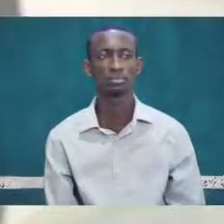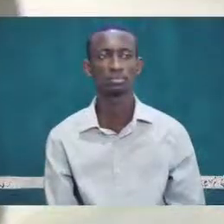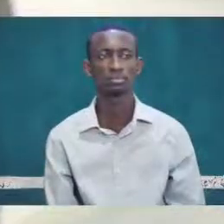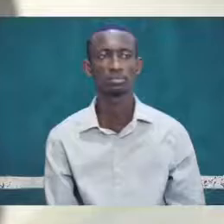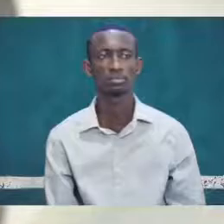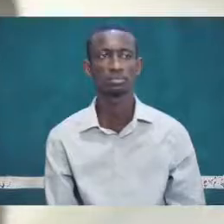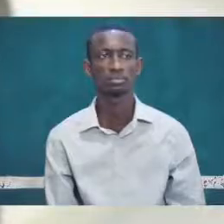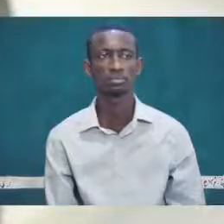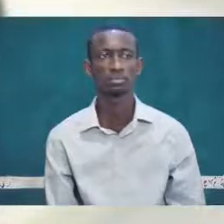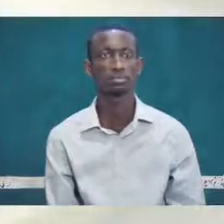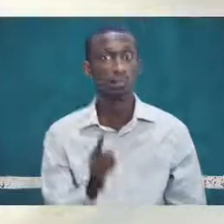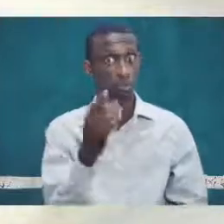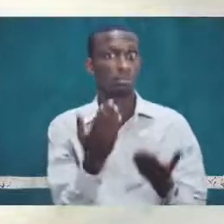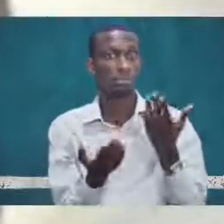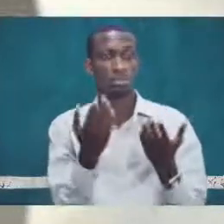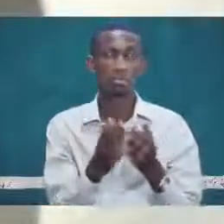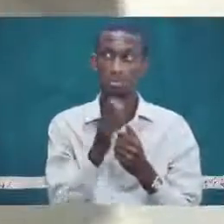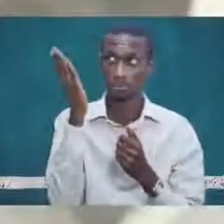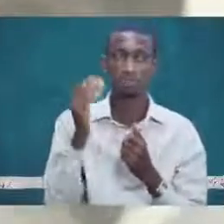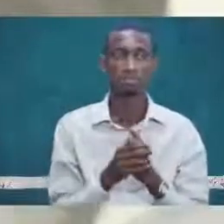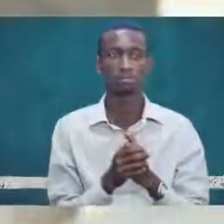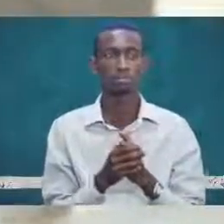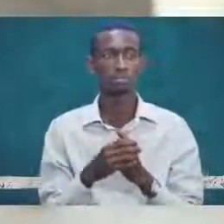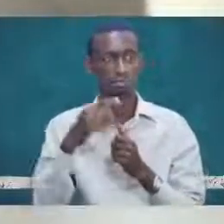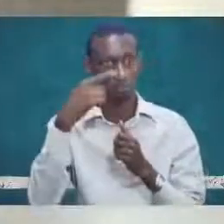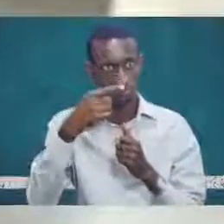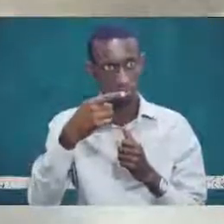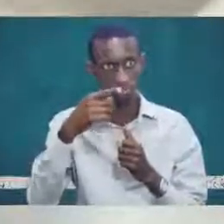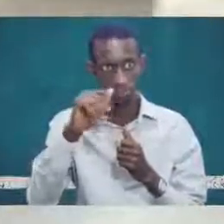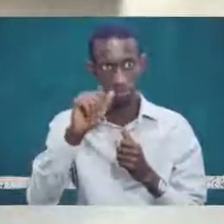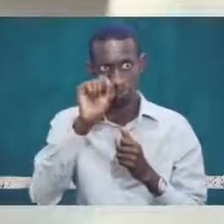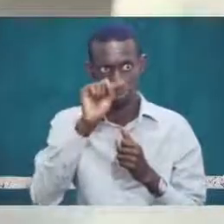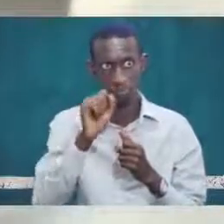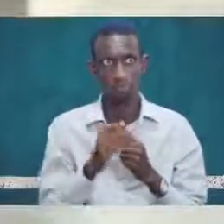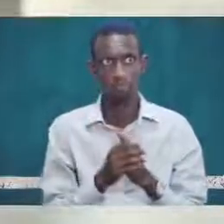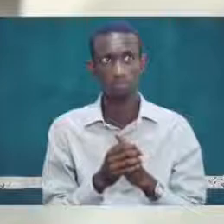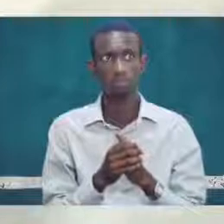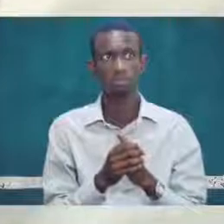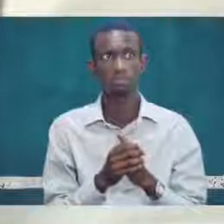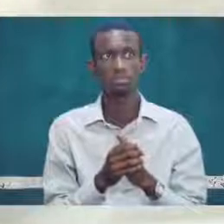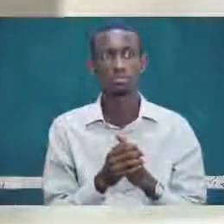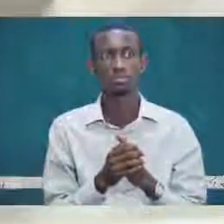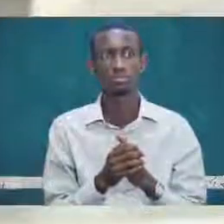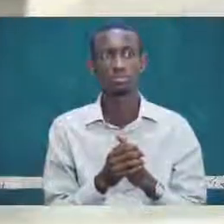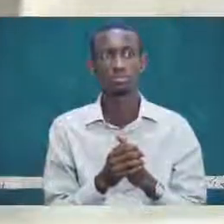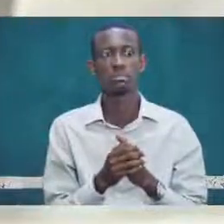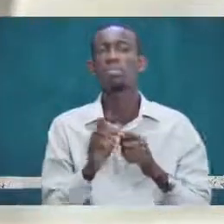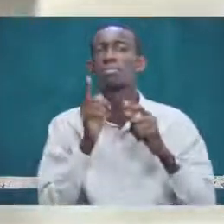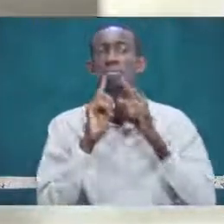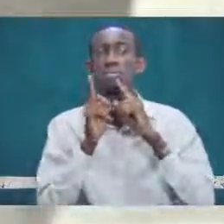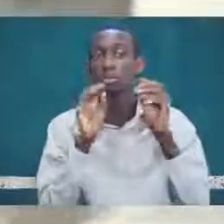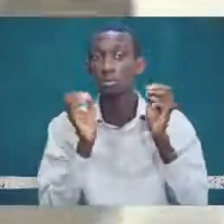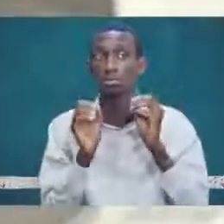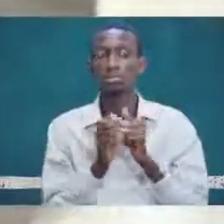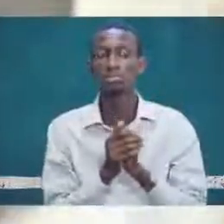here, because the gas probably that will come out may not be as colored,